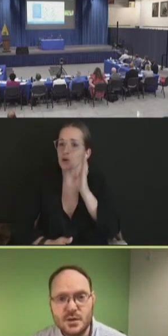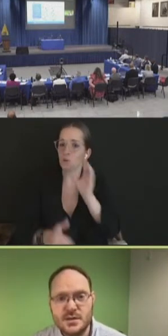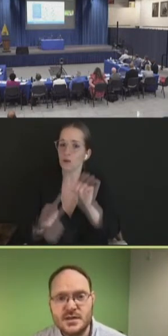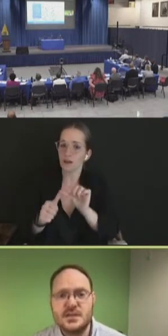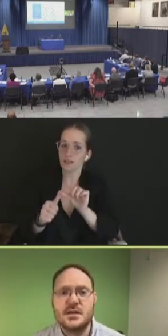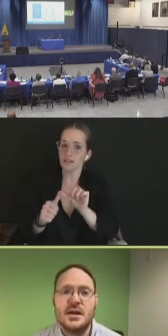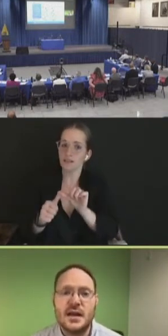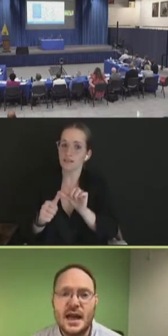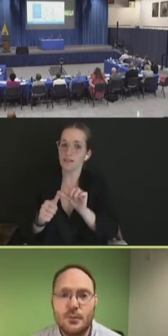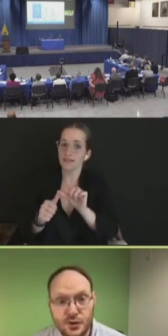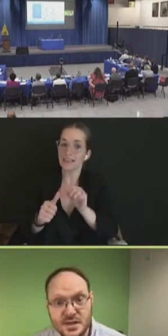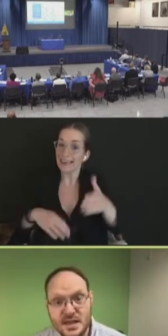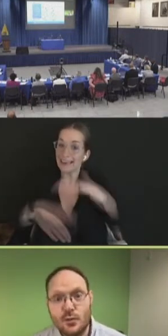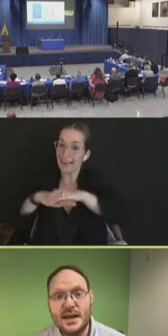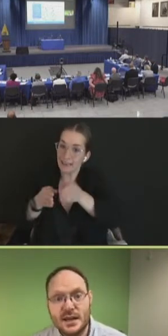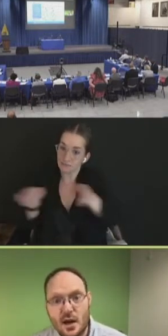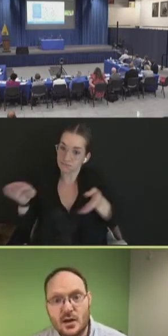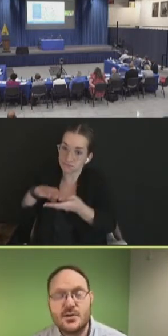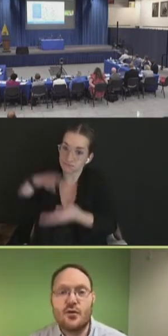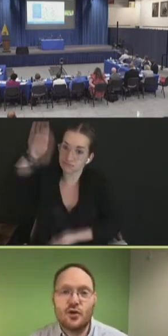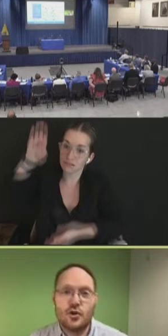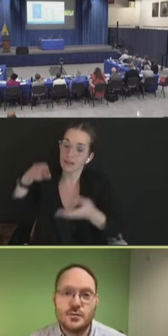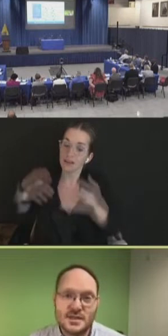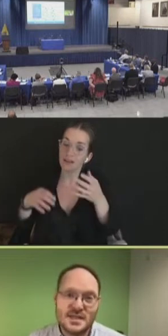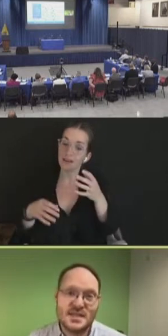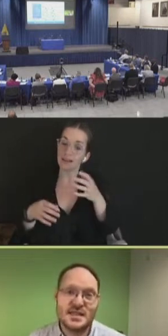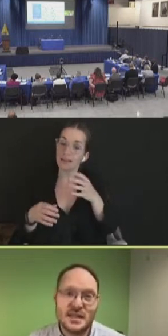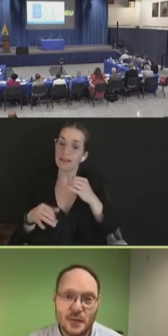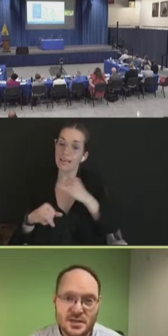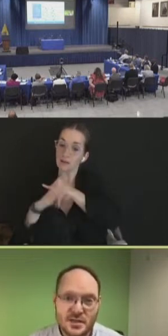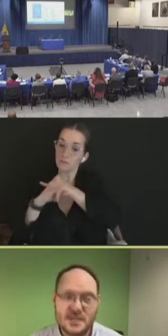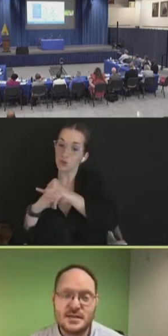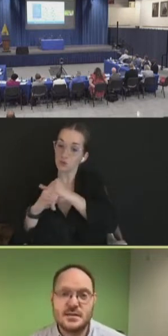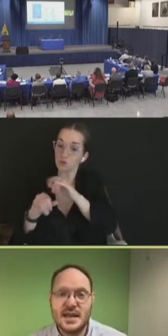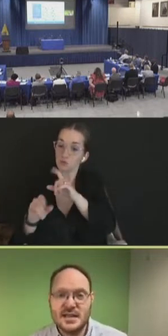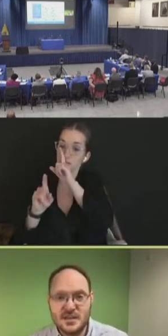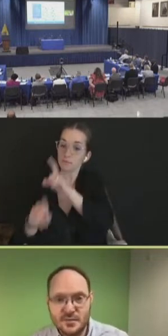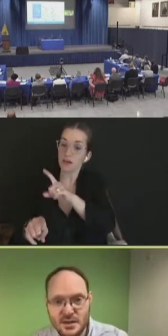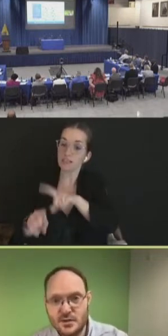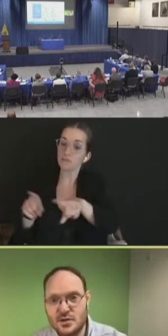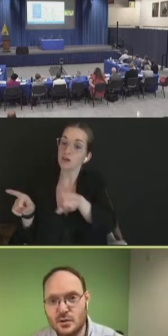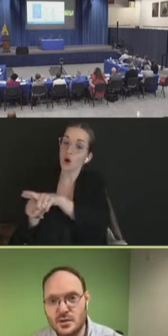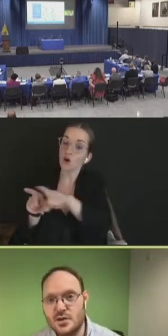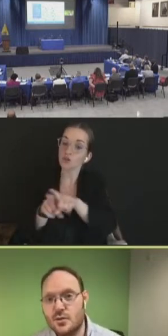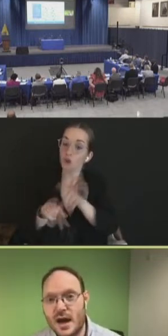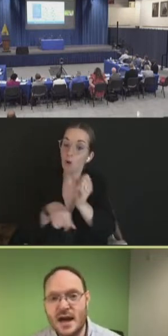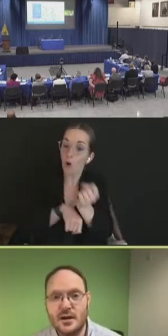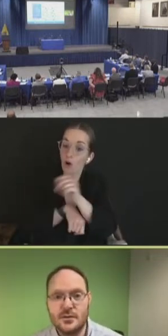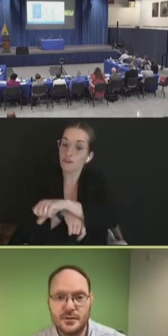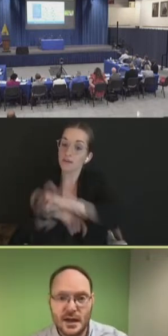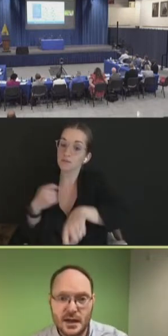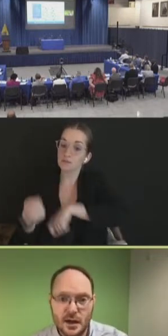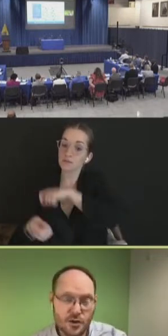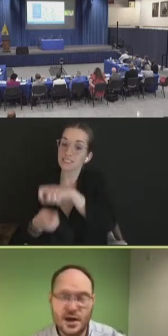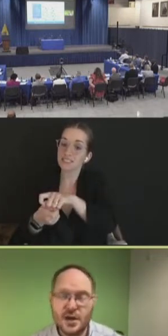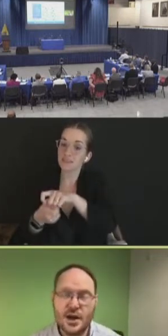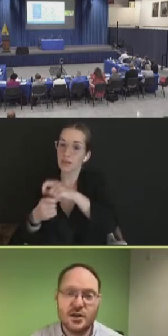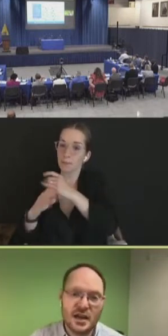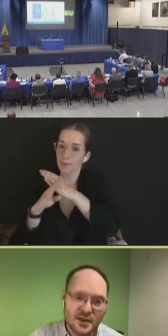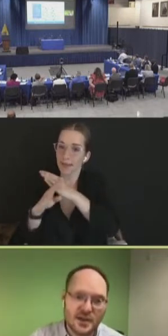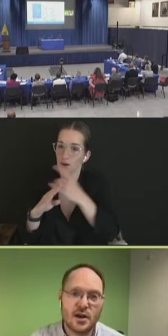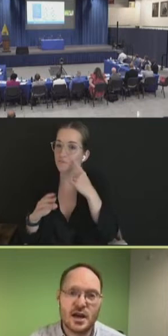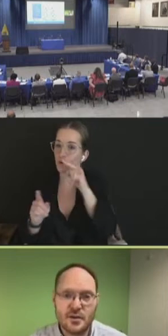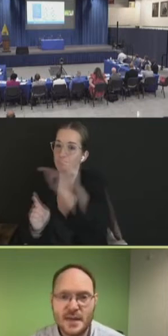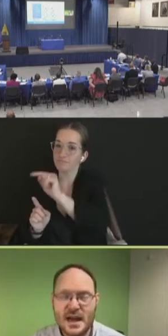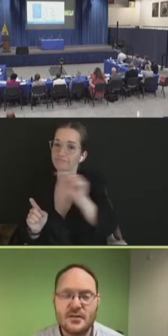immune responses, but does it in a way that also overcomes the distinct immunological states of individuals who have, or in early